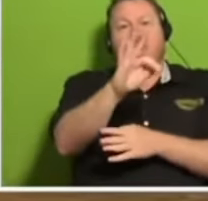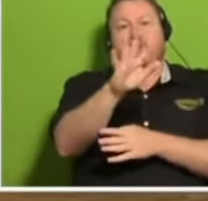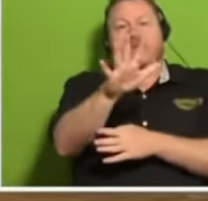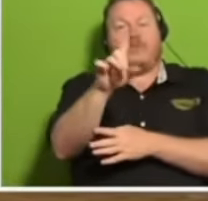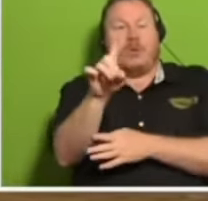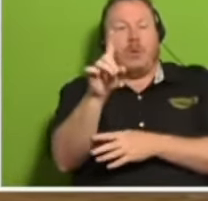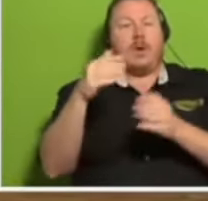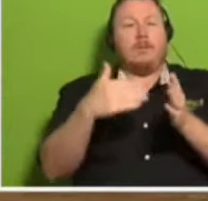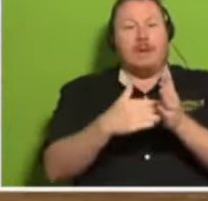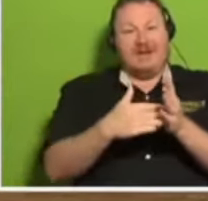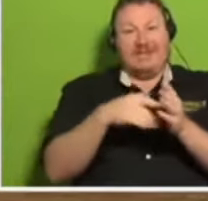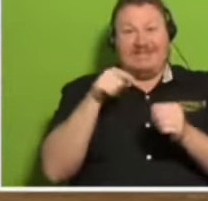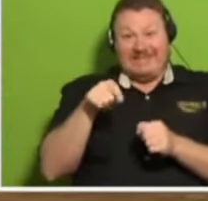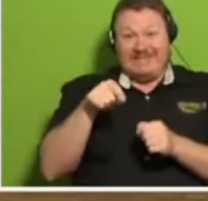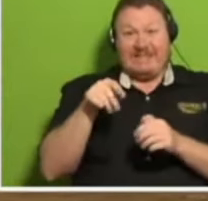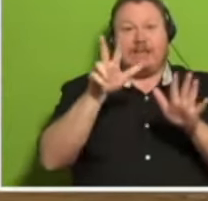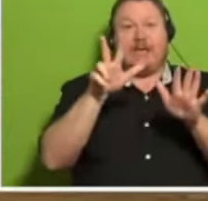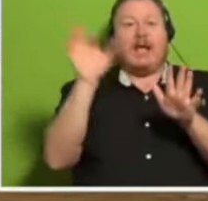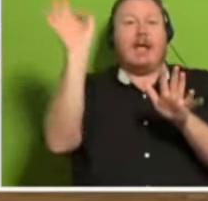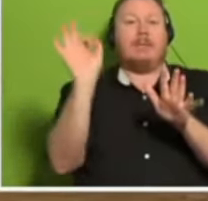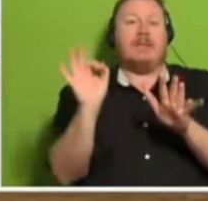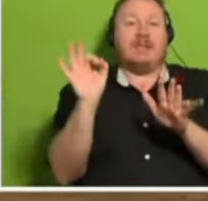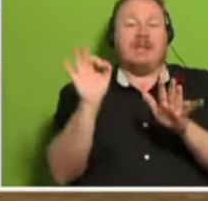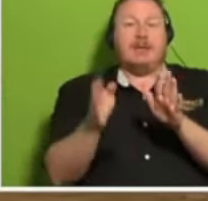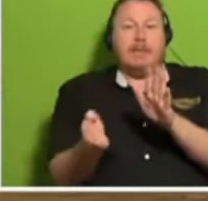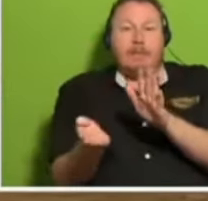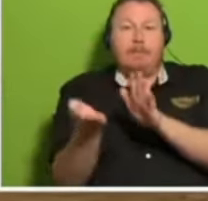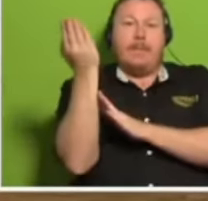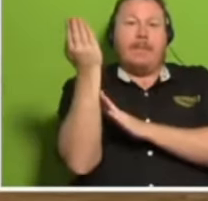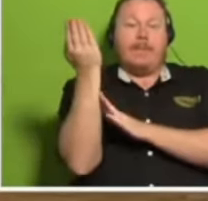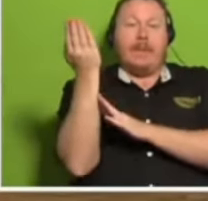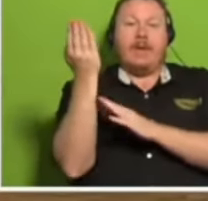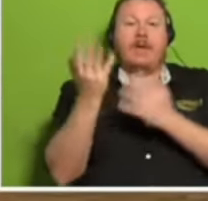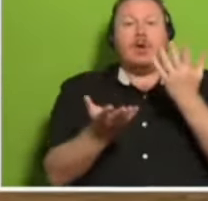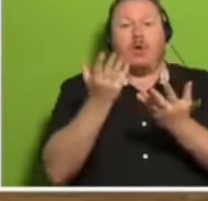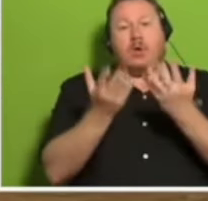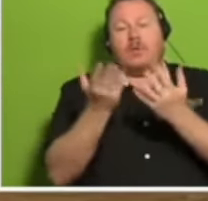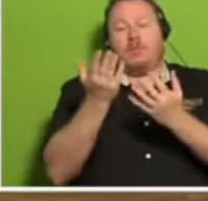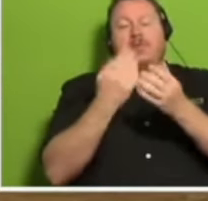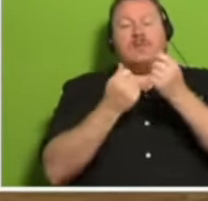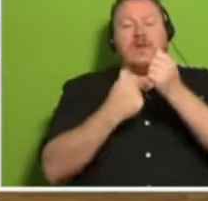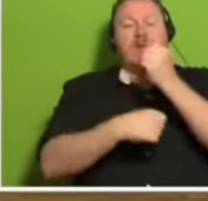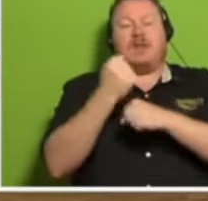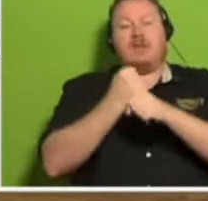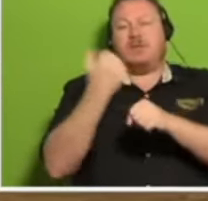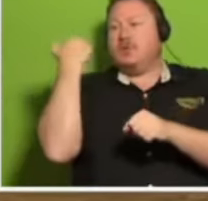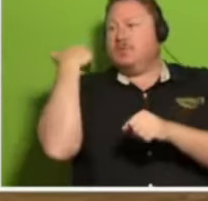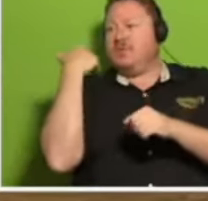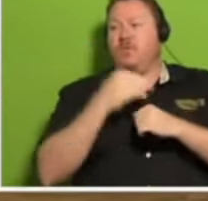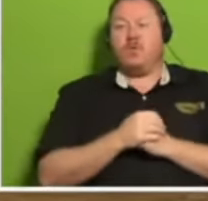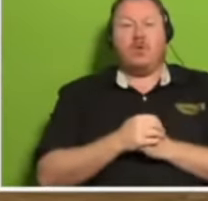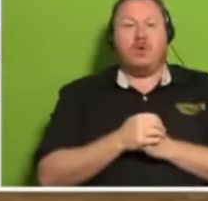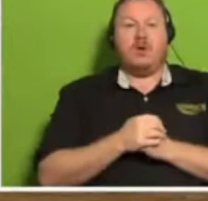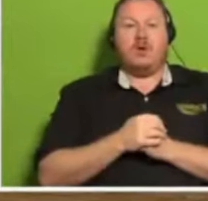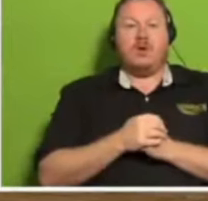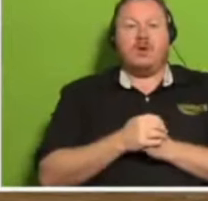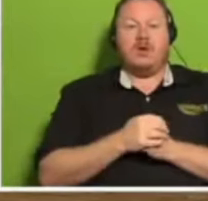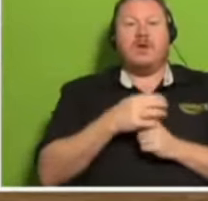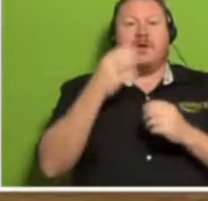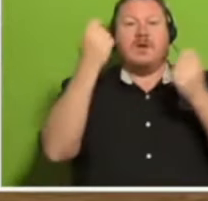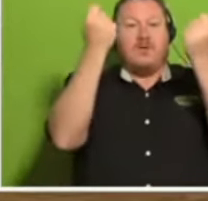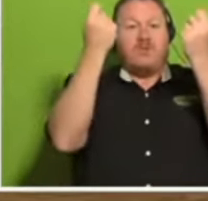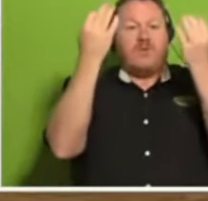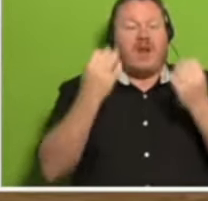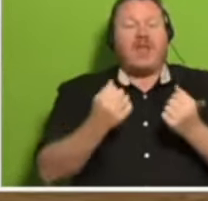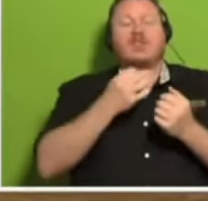million, which represents an 8% increase compared to the previous financial year. the fiscal risks